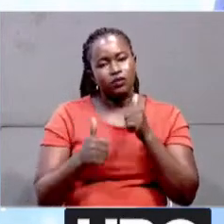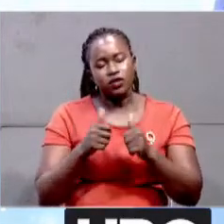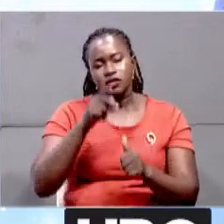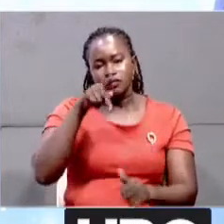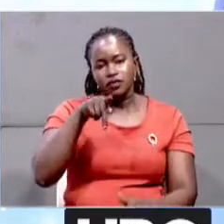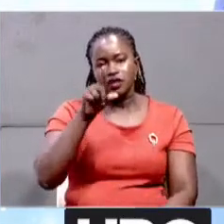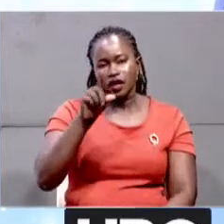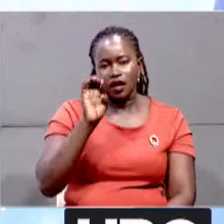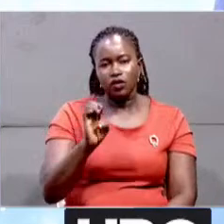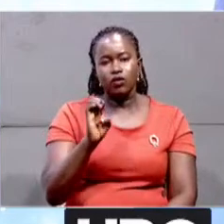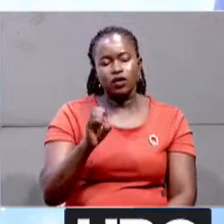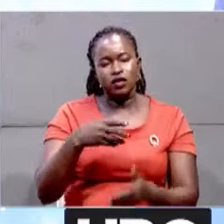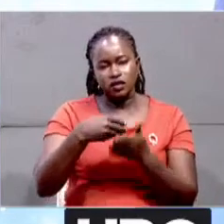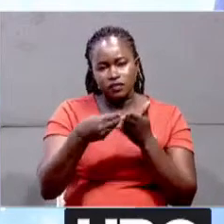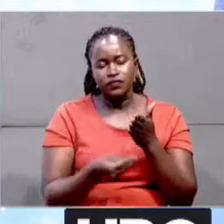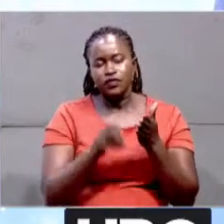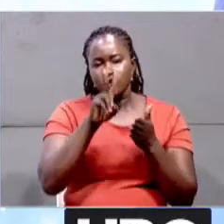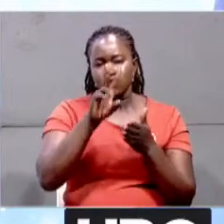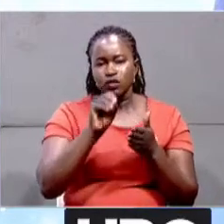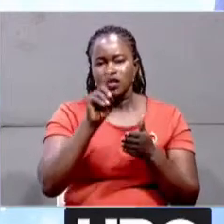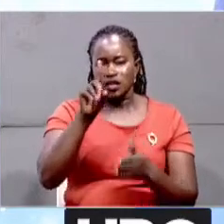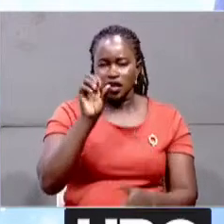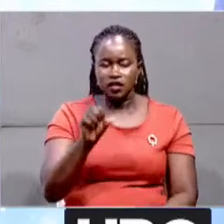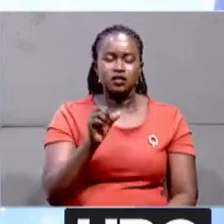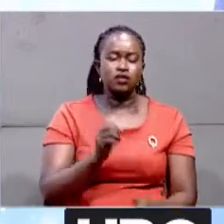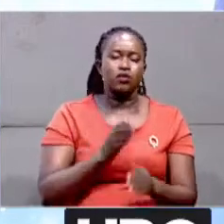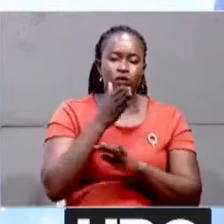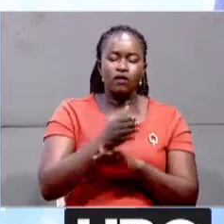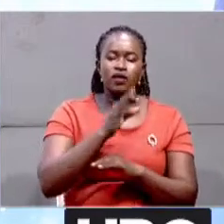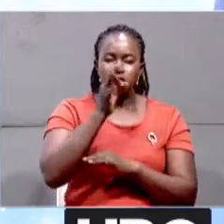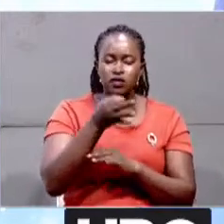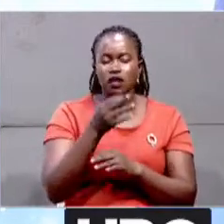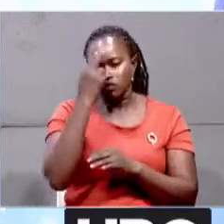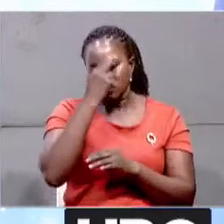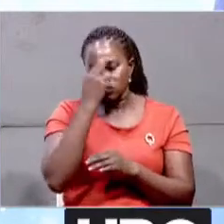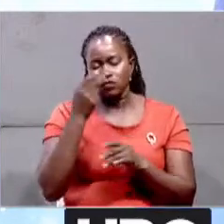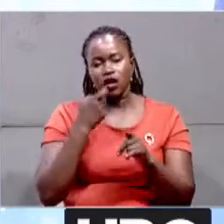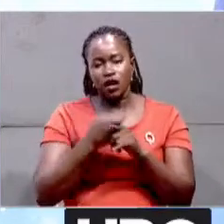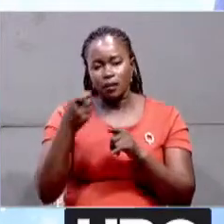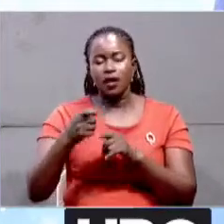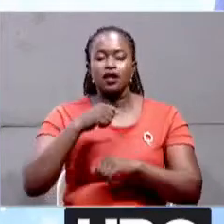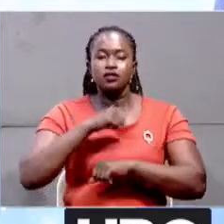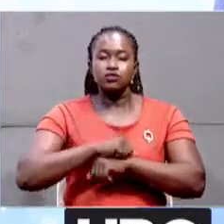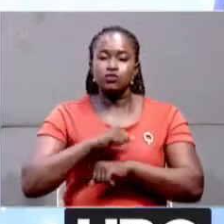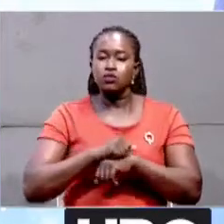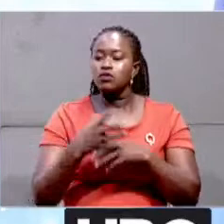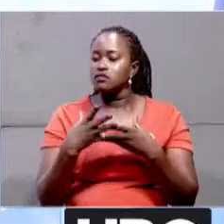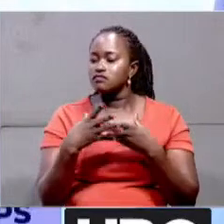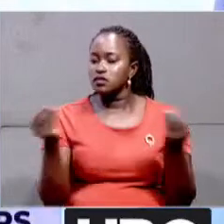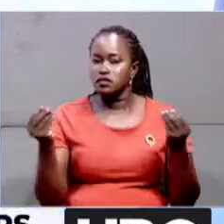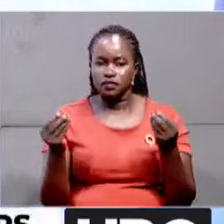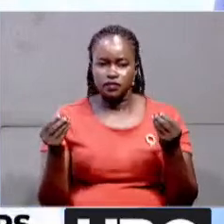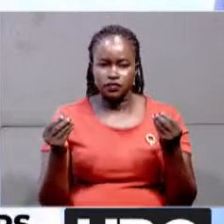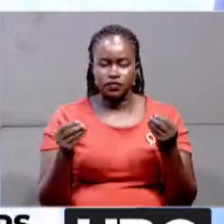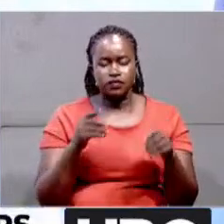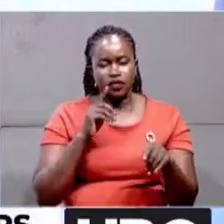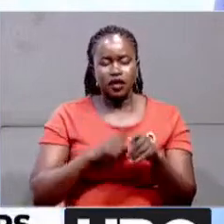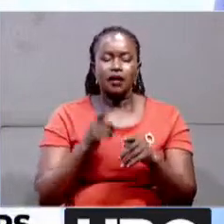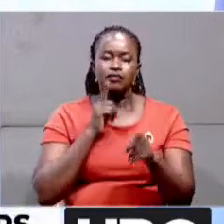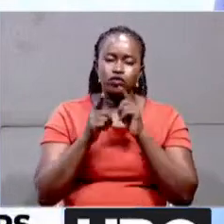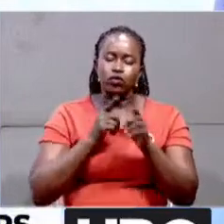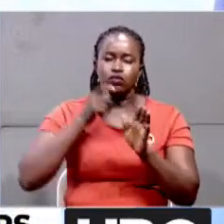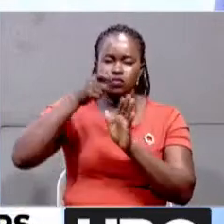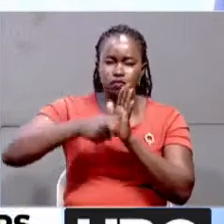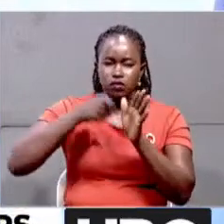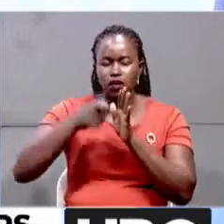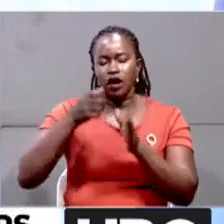leaving examination slips of 2019 for over 3,000 pupils in Kampala schools went missing. While addressing the press